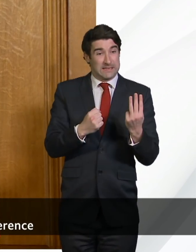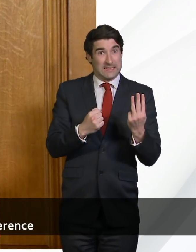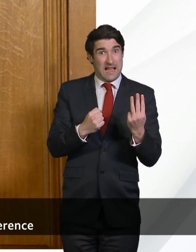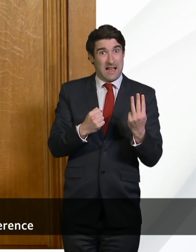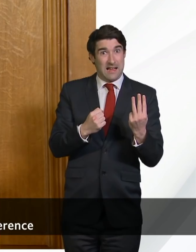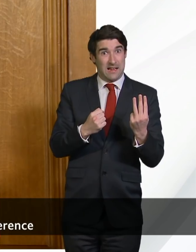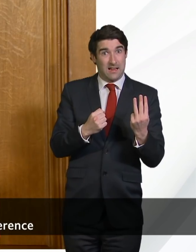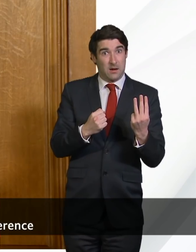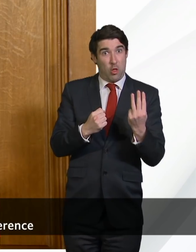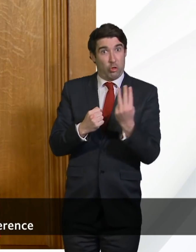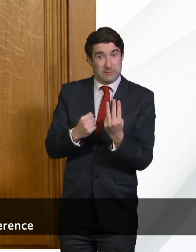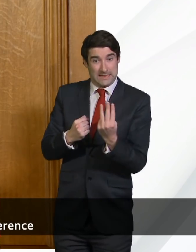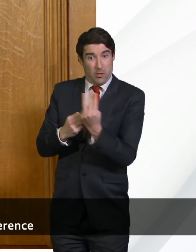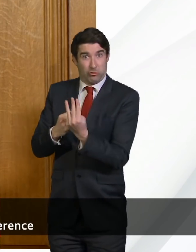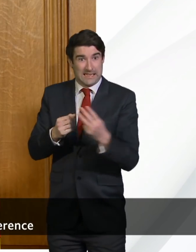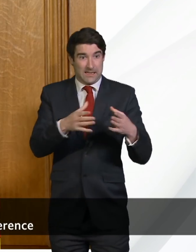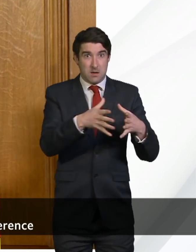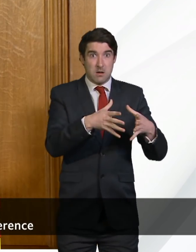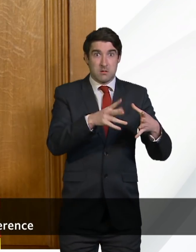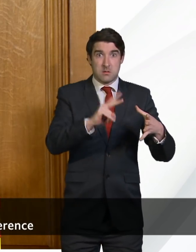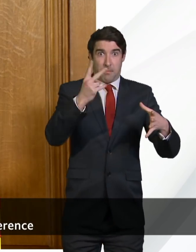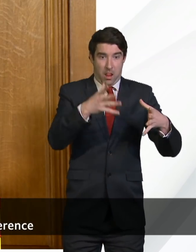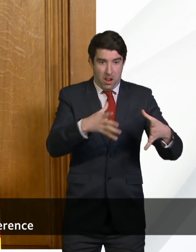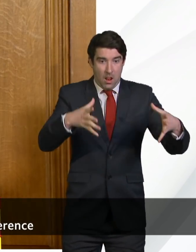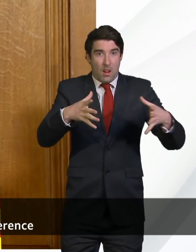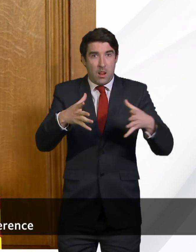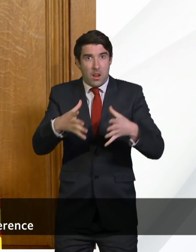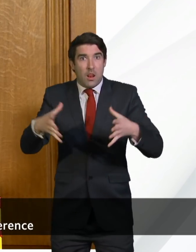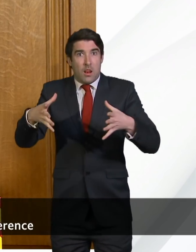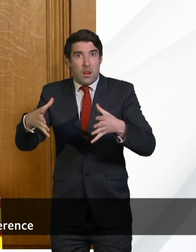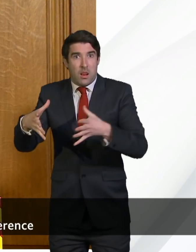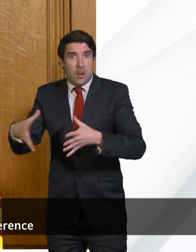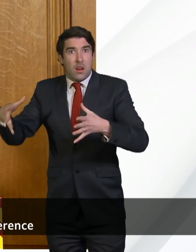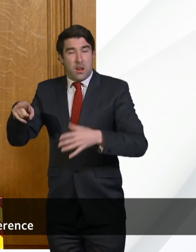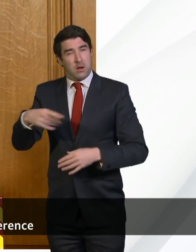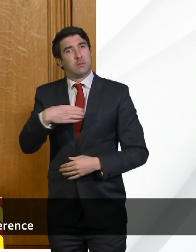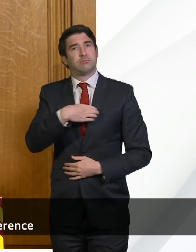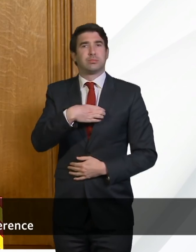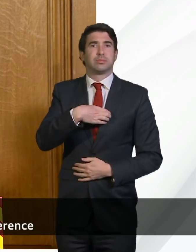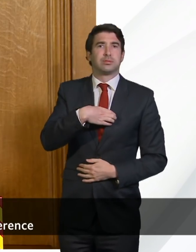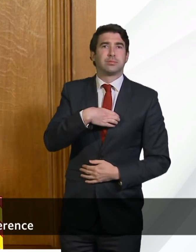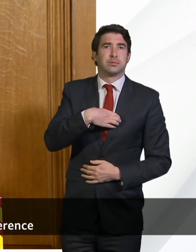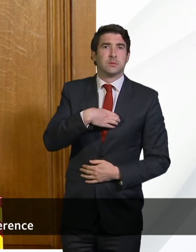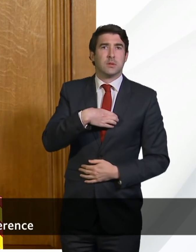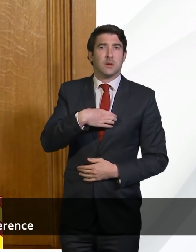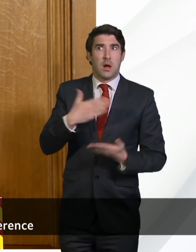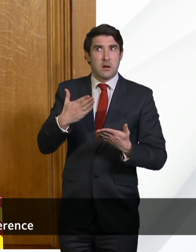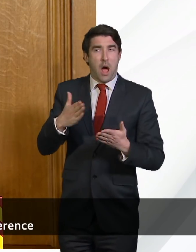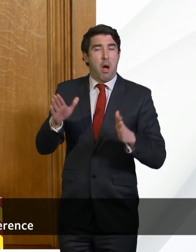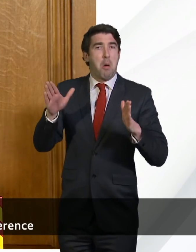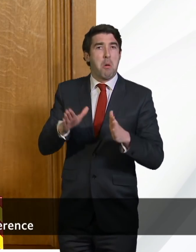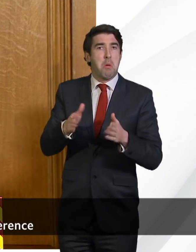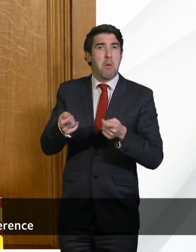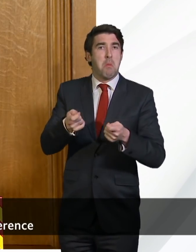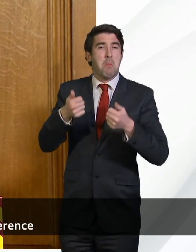has got steadily longer in time over the last 2 weeks, thanks to what people have done. And as Sir Patrick showed in the